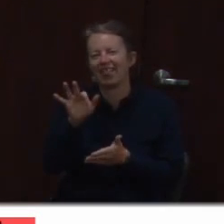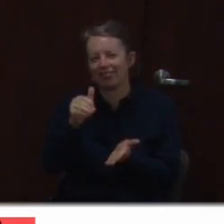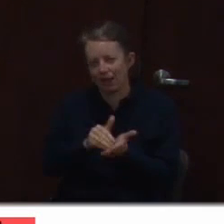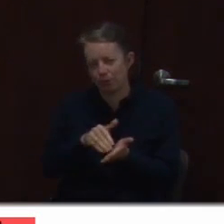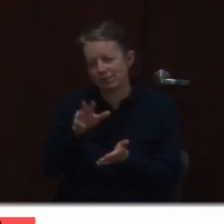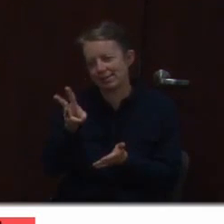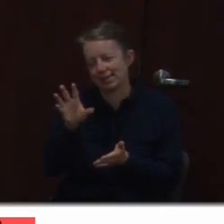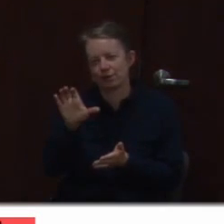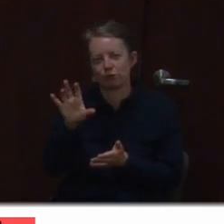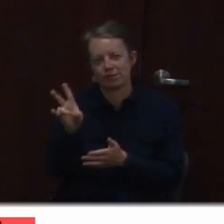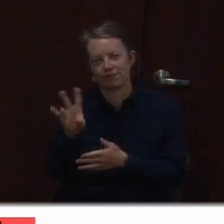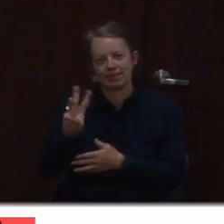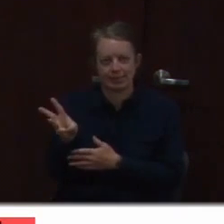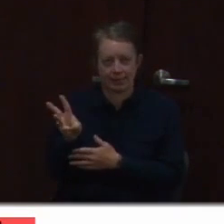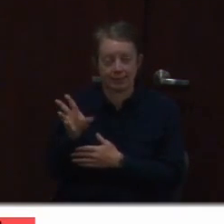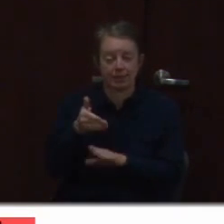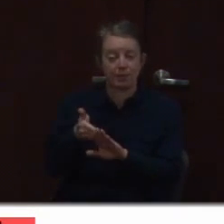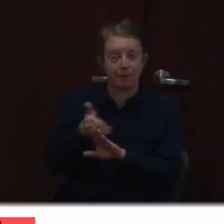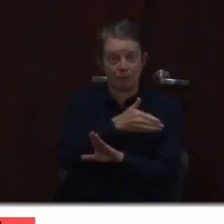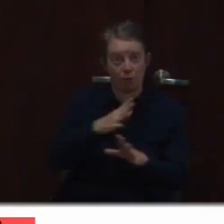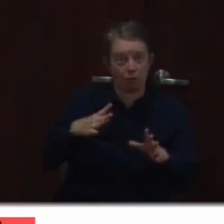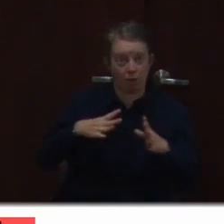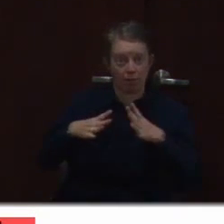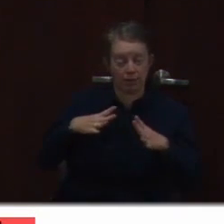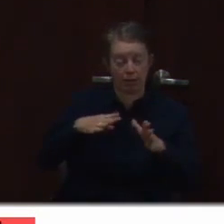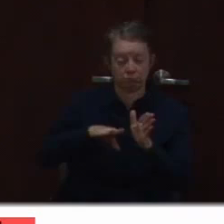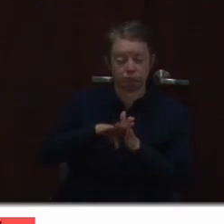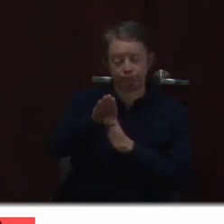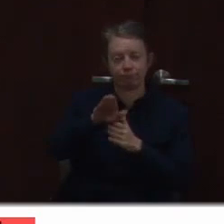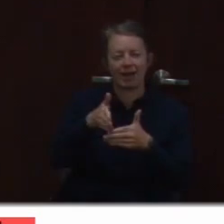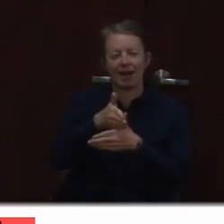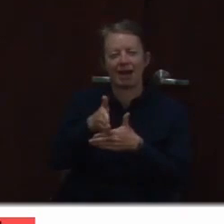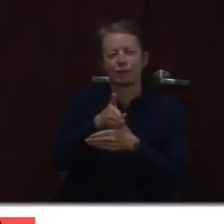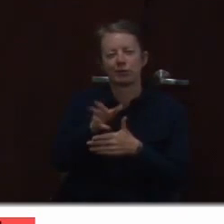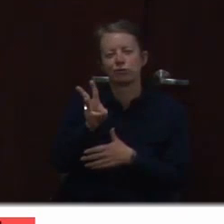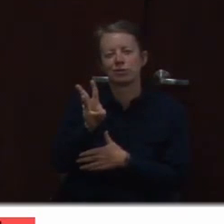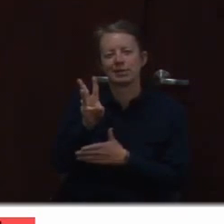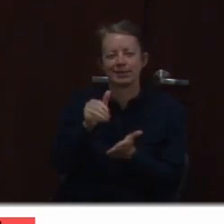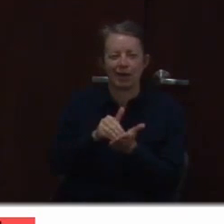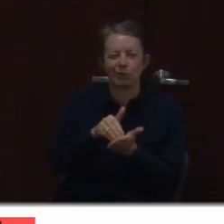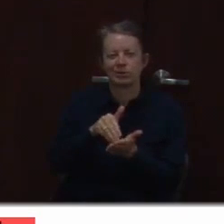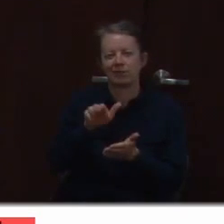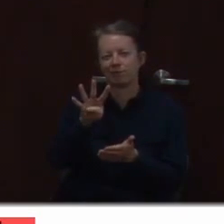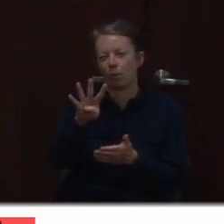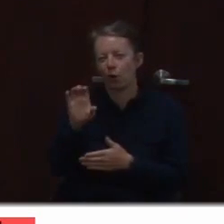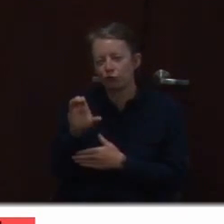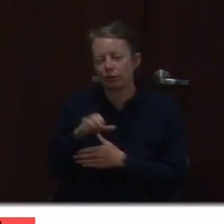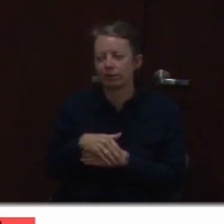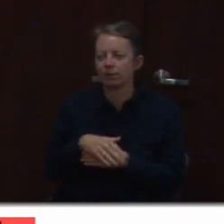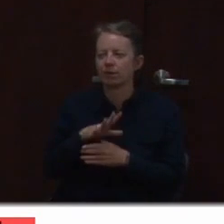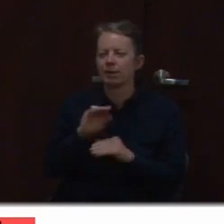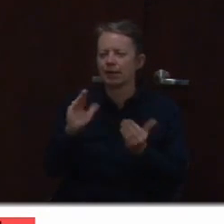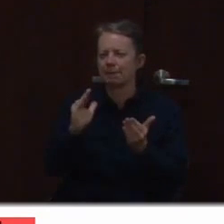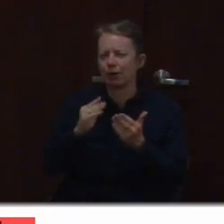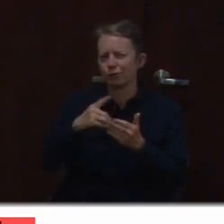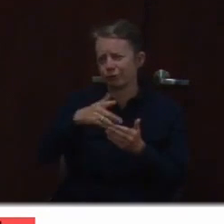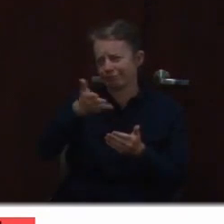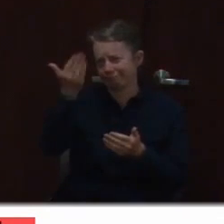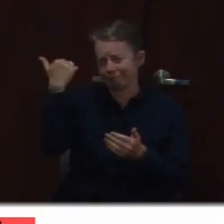9,676. Prior to the surge, the weekly average was 6,400, and compared to back in the summer when it